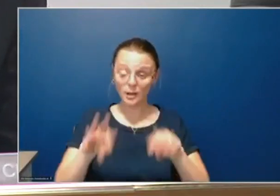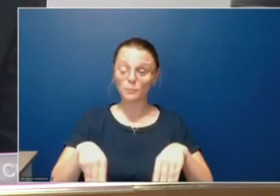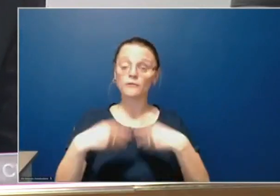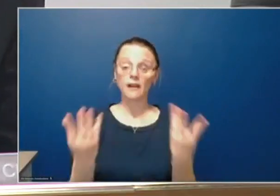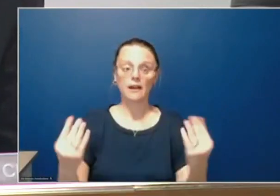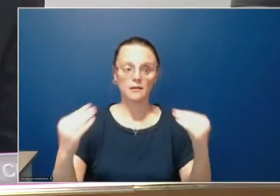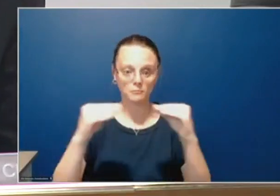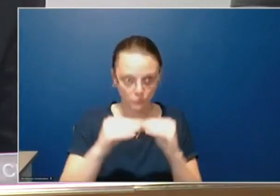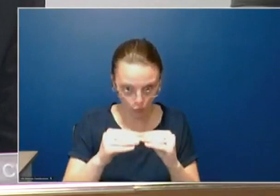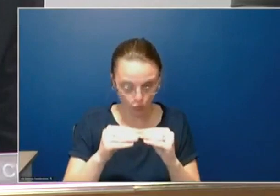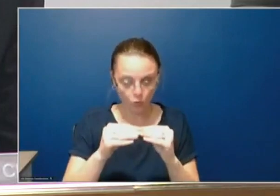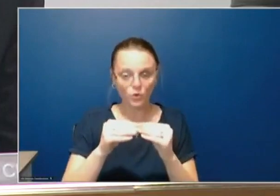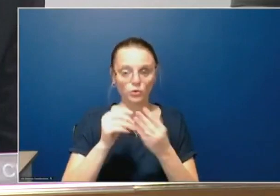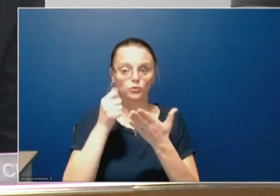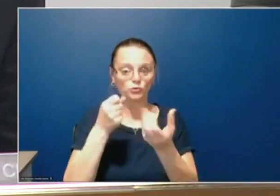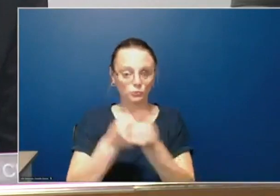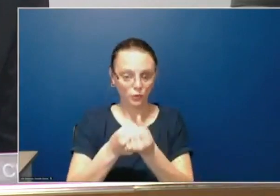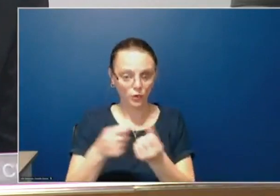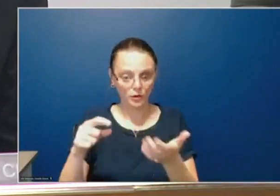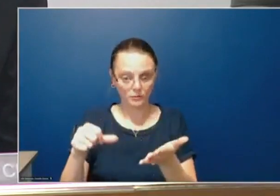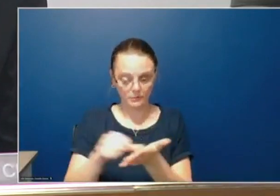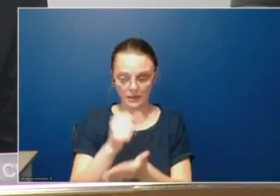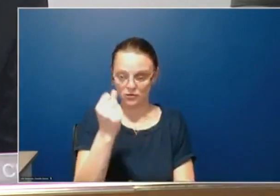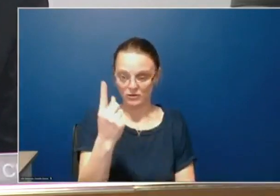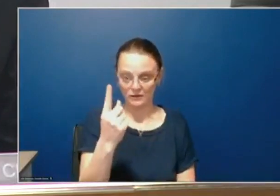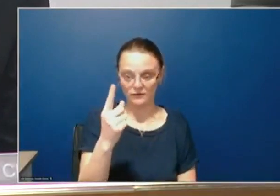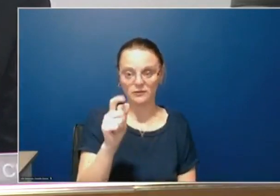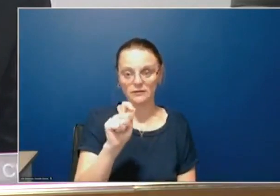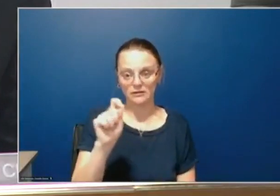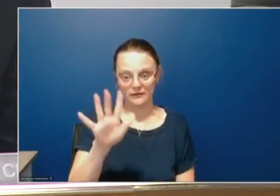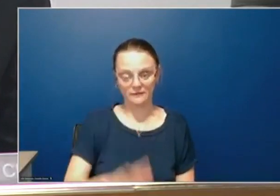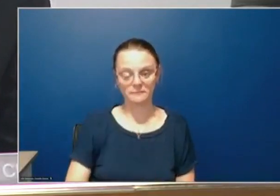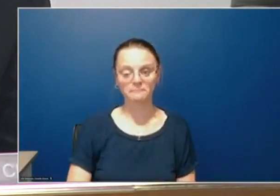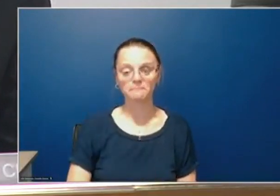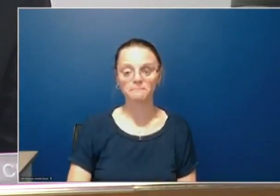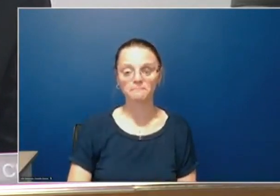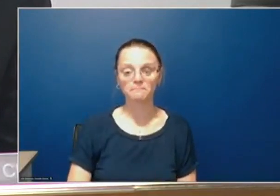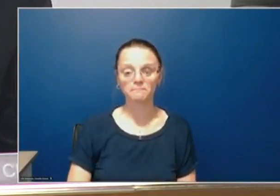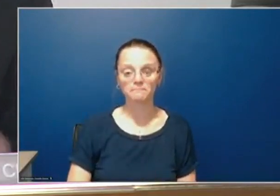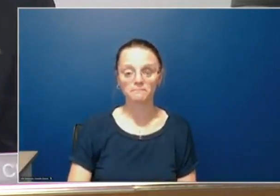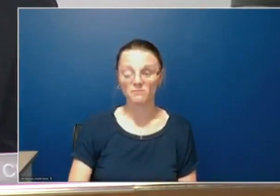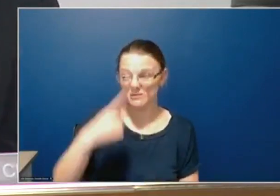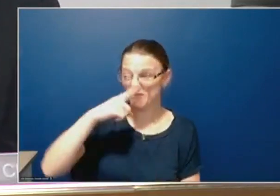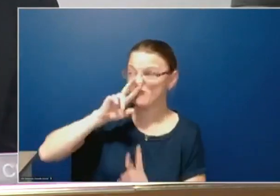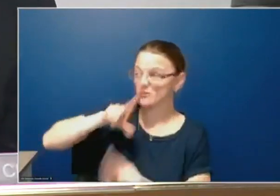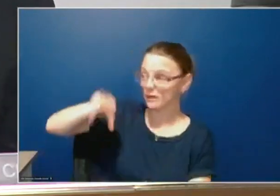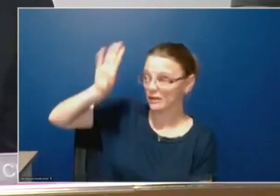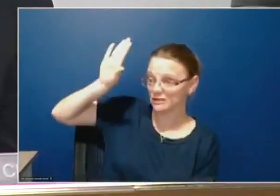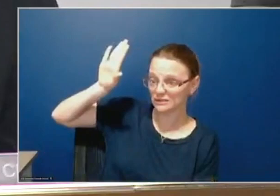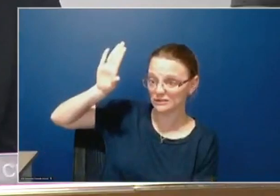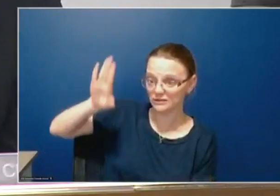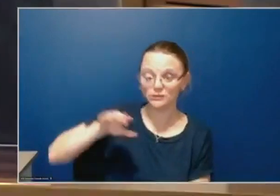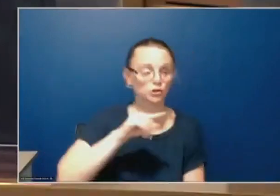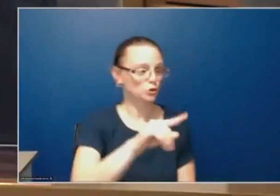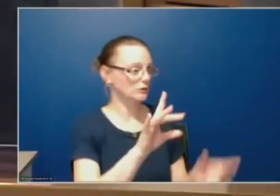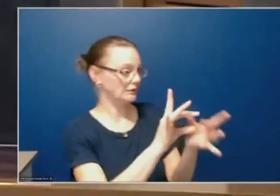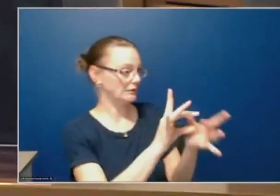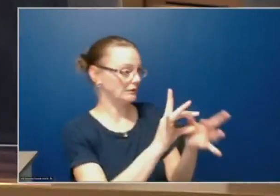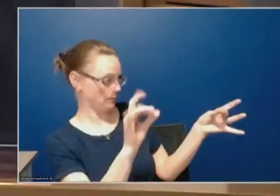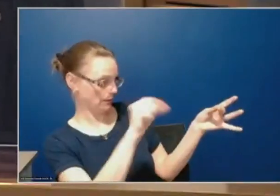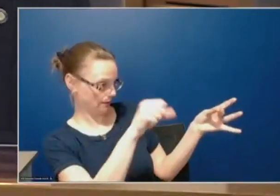guidance, page 11, 9 through 5 of the dash amendments in terms of rule. Can I respond to that, Chair? You can make a statement, sure. I'll make a